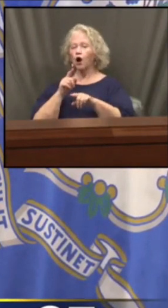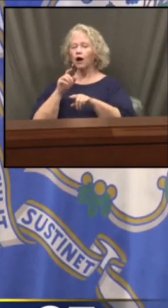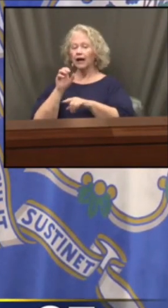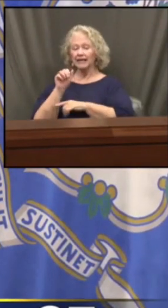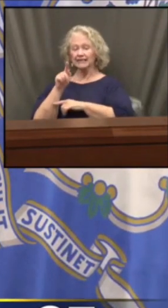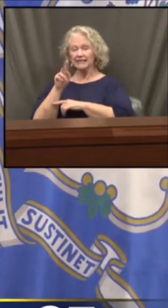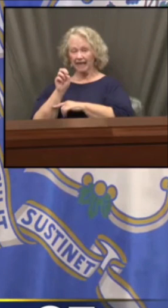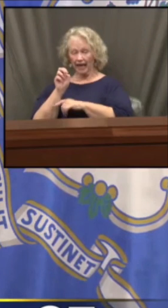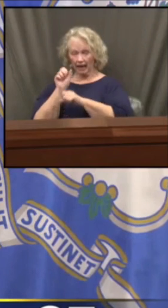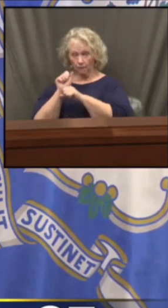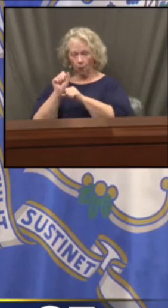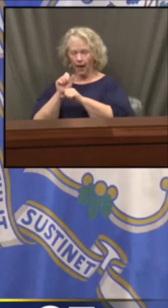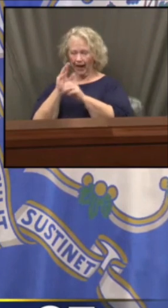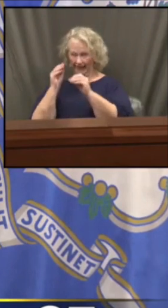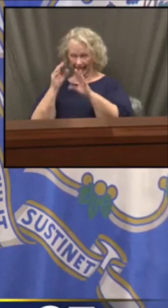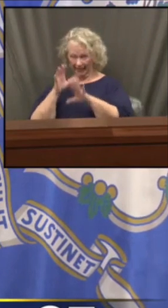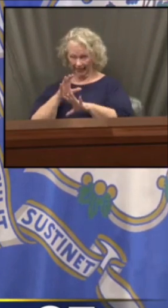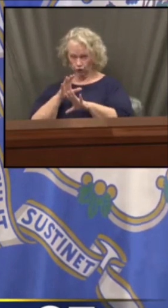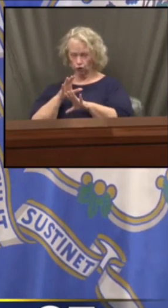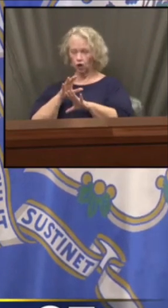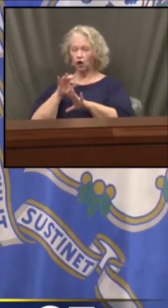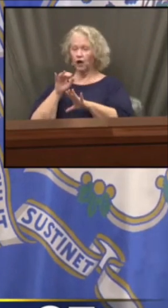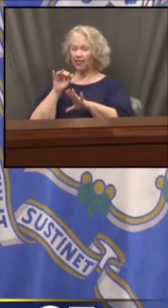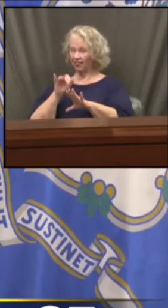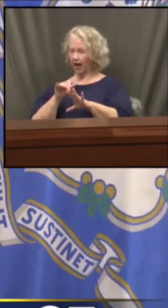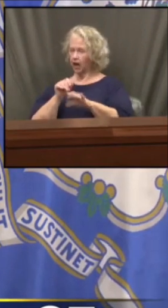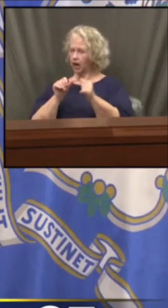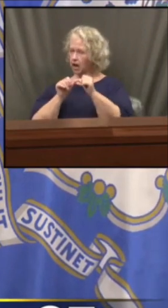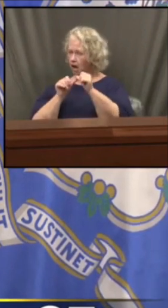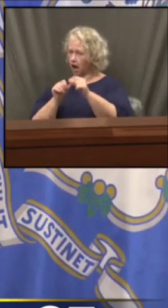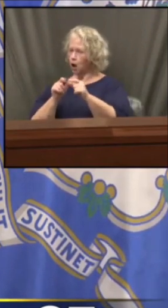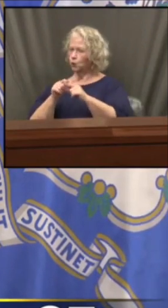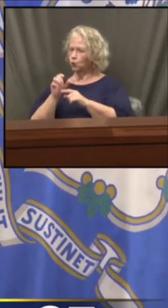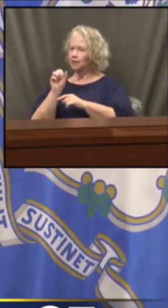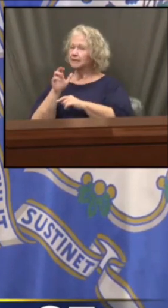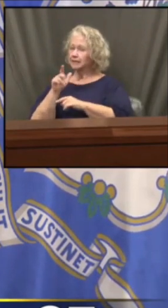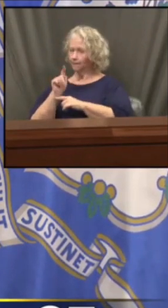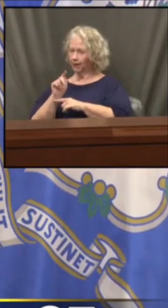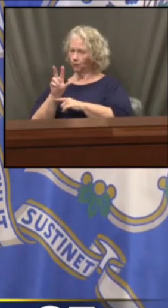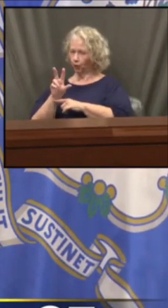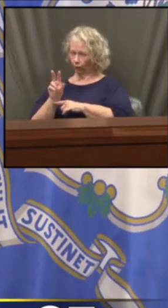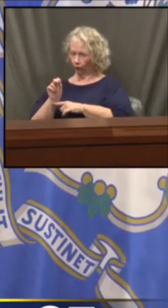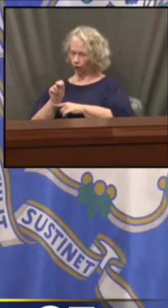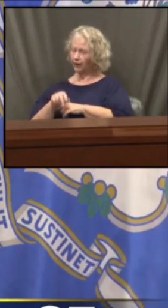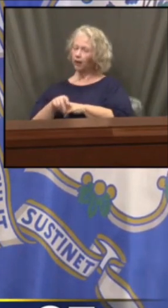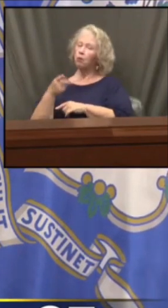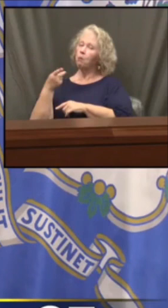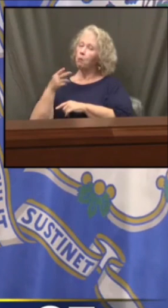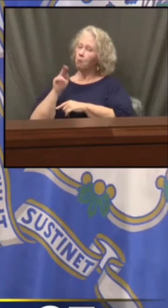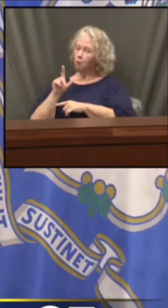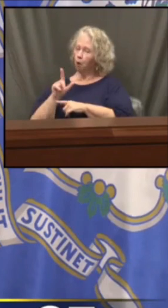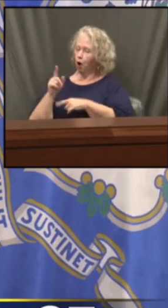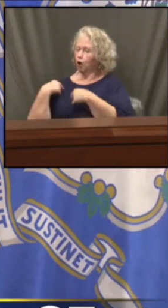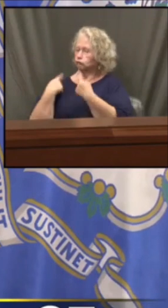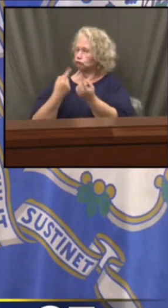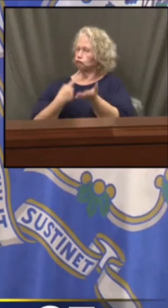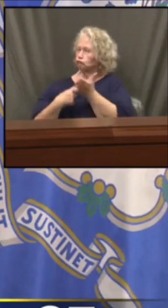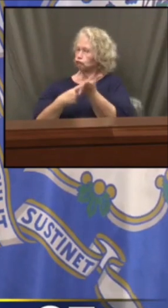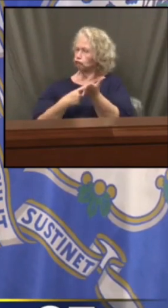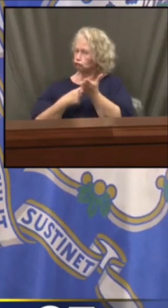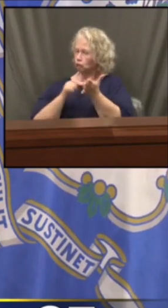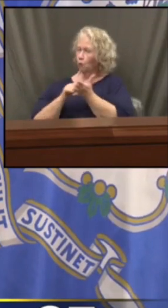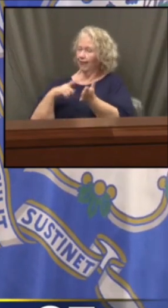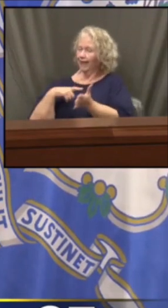so described. That executive authority extends through September 30. Paul has had discussions with the legislative leadership